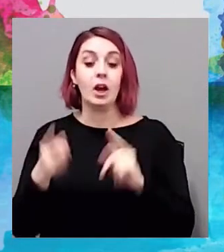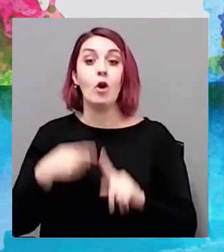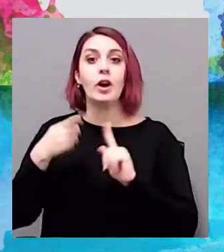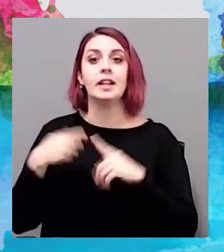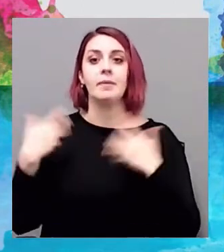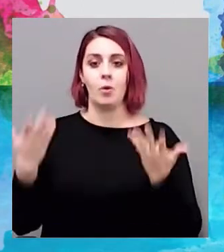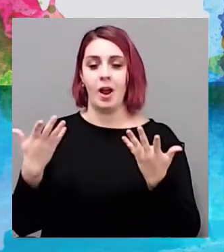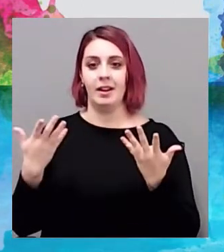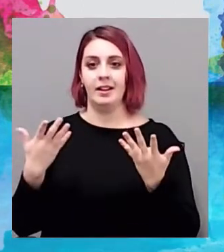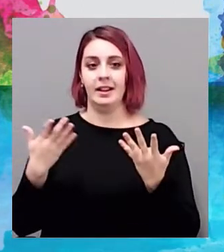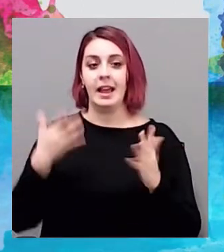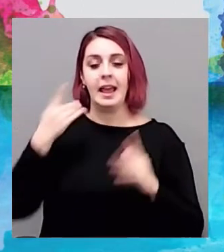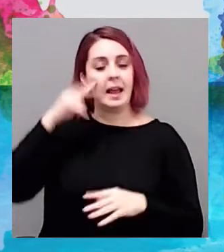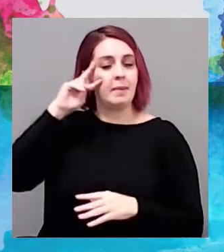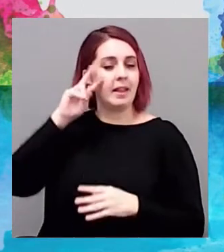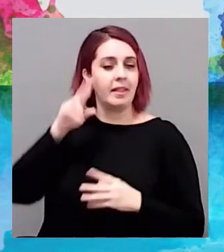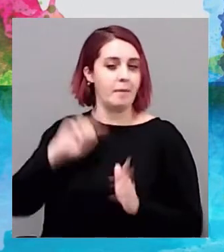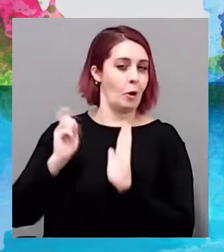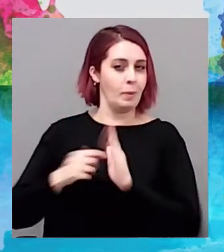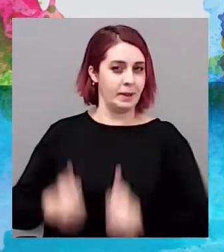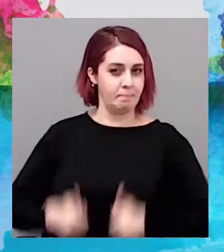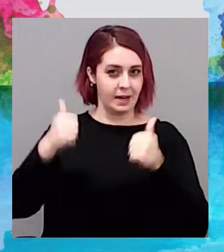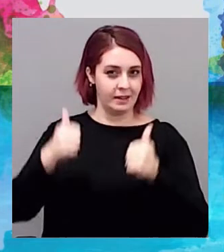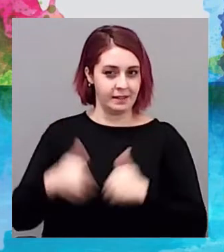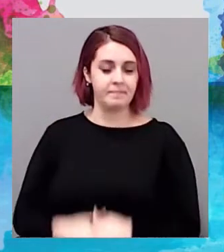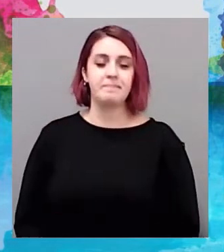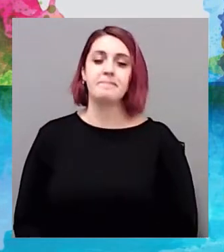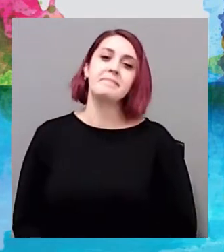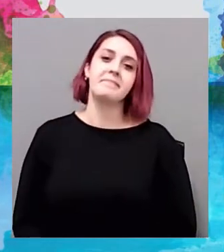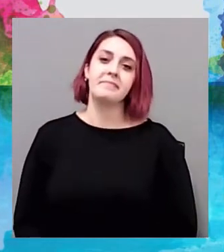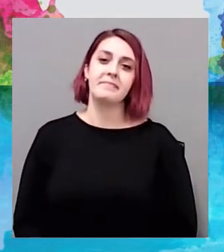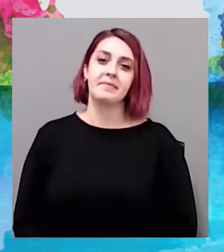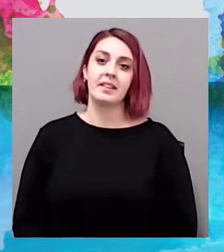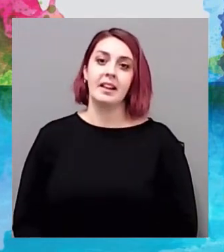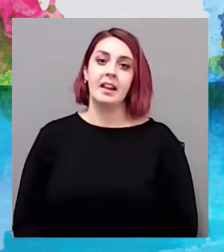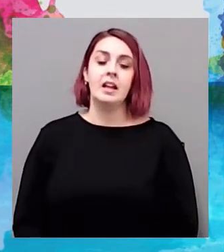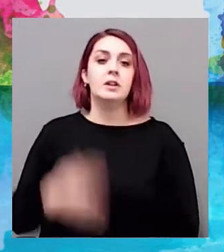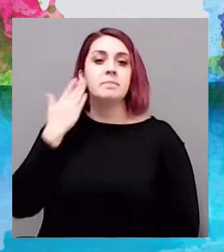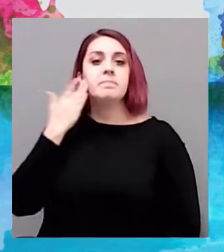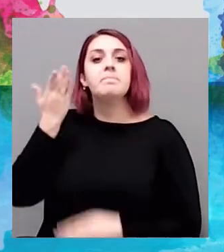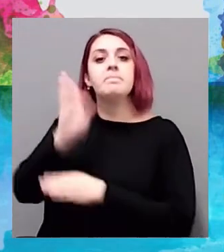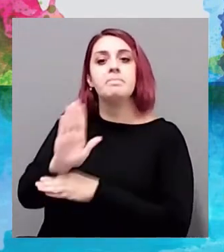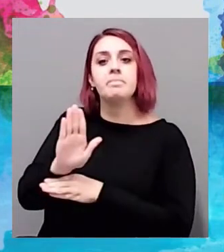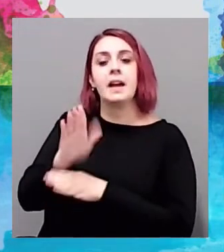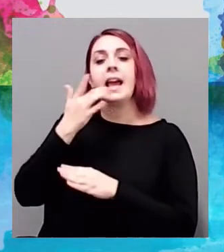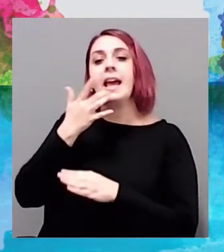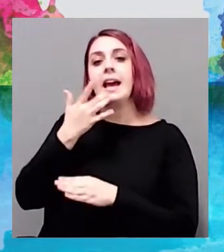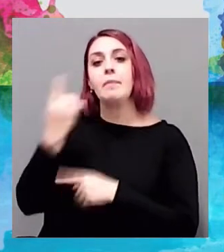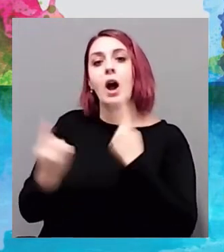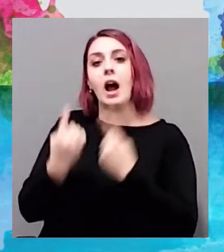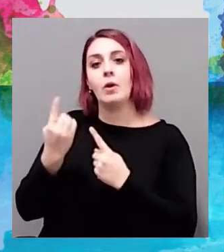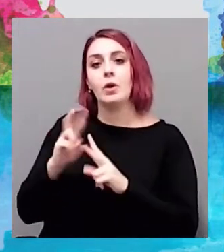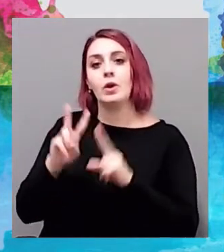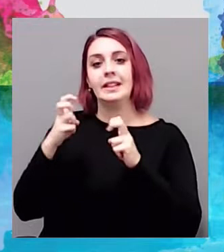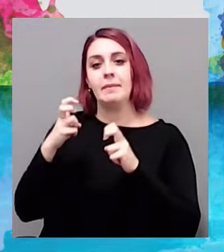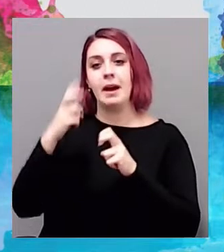debate and discussion to supplement all of this. Now, within the museum, I'm going to give you some